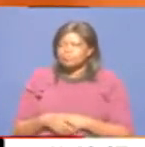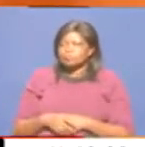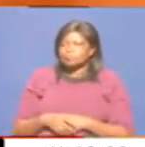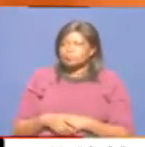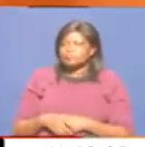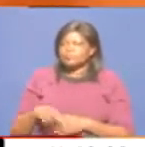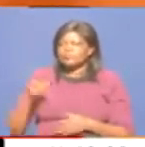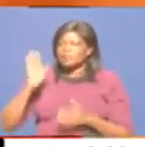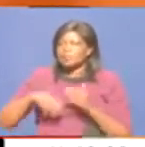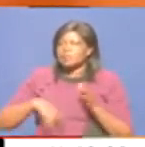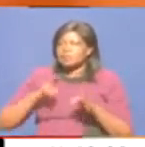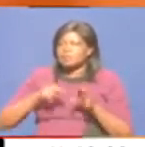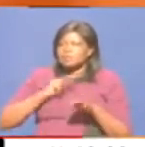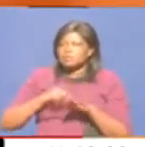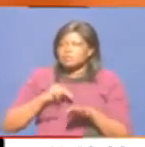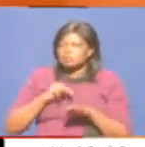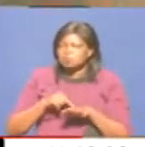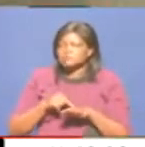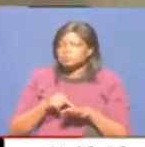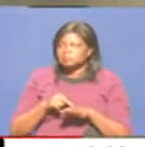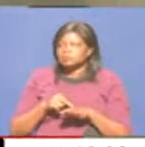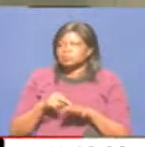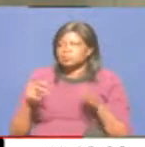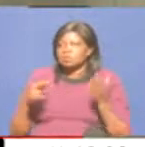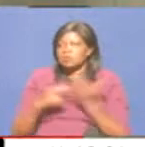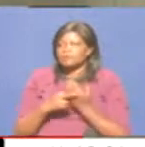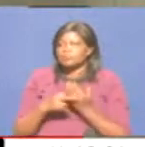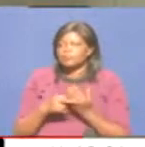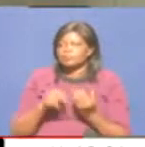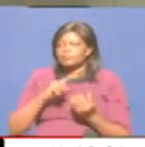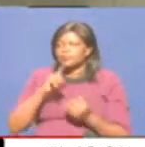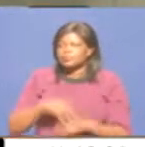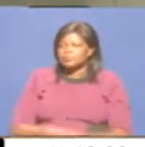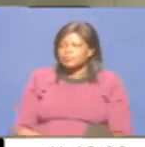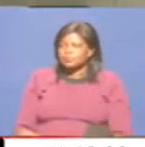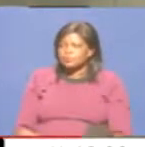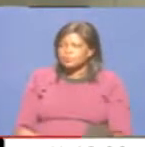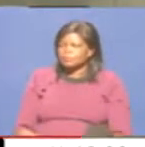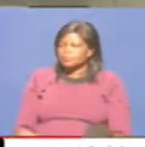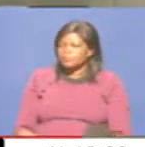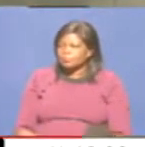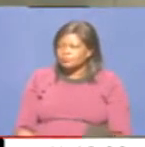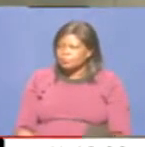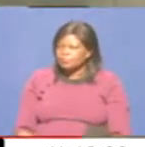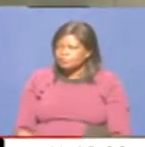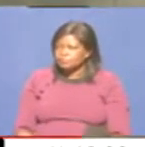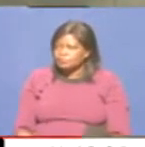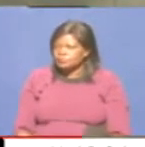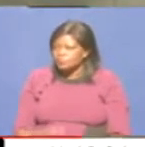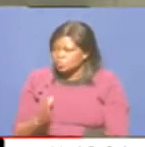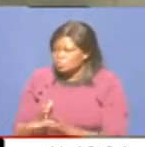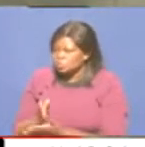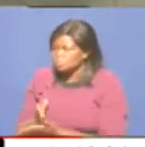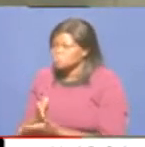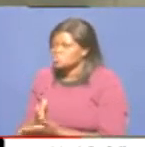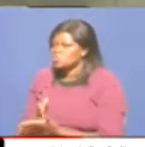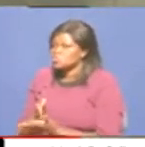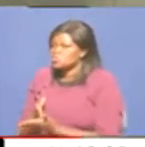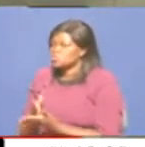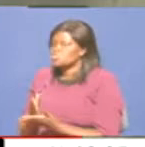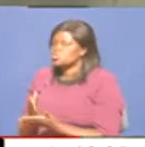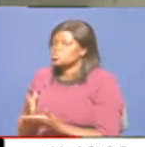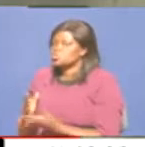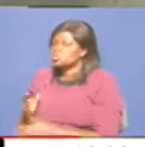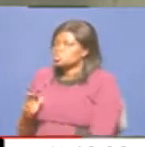than the nationwide curfew. Absolutely, Troy. I can tell you that the best gift that Mashujaa Uhuru Kenyatta can